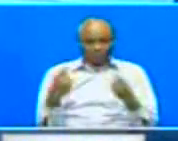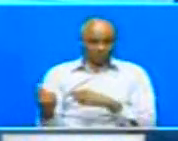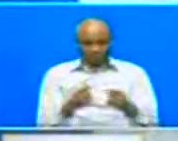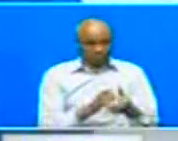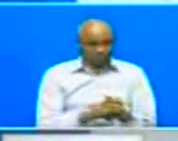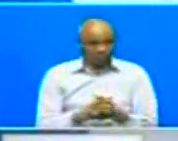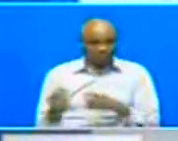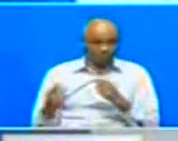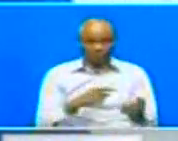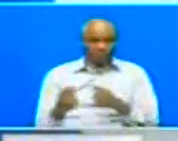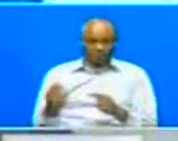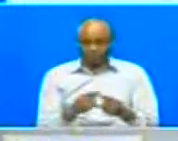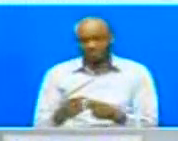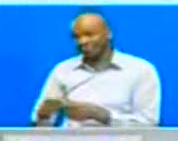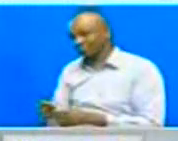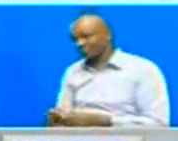President seemed to say,